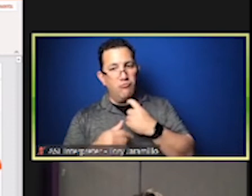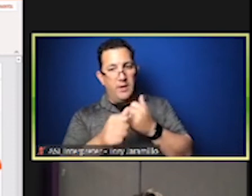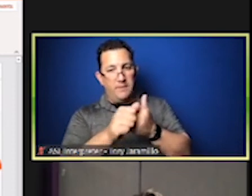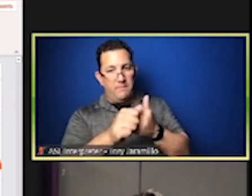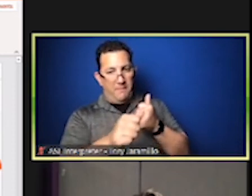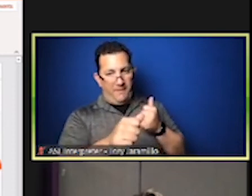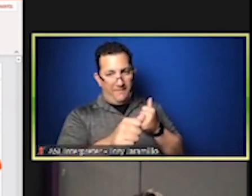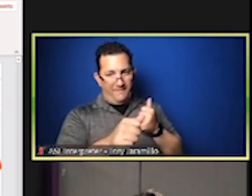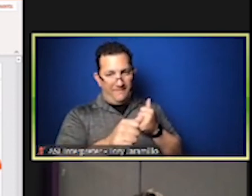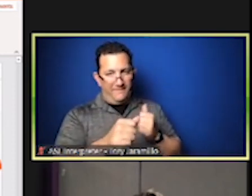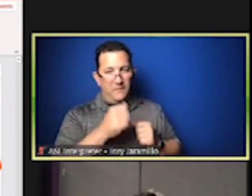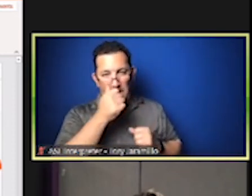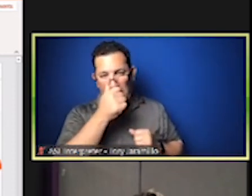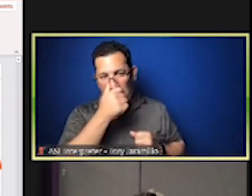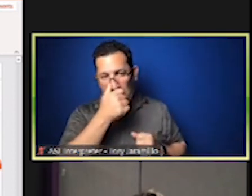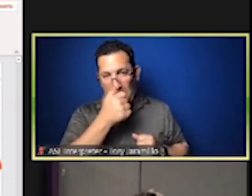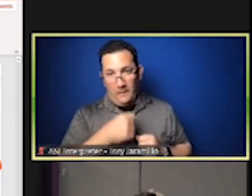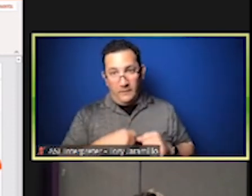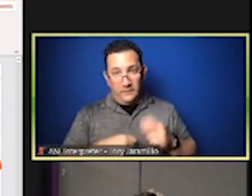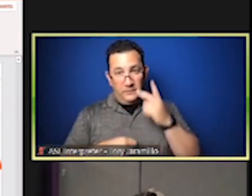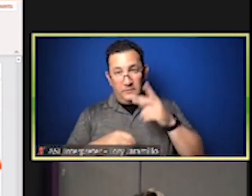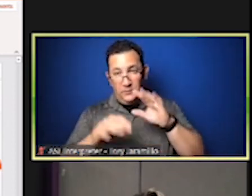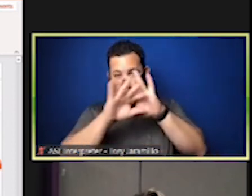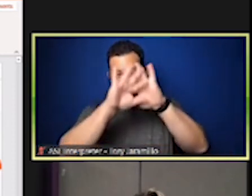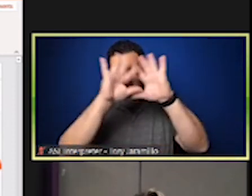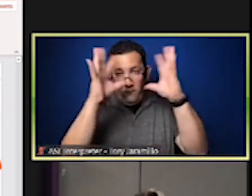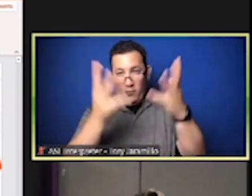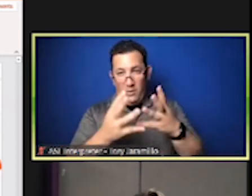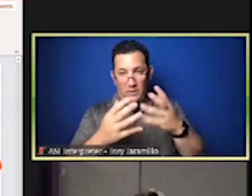that's one way to see the overall picture.